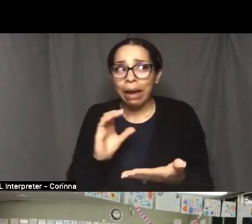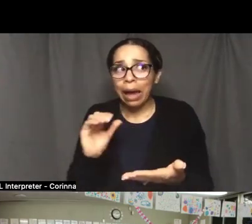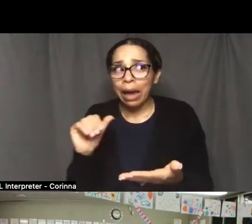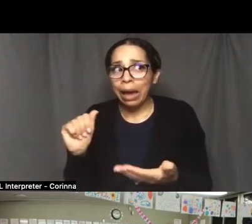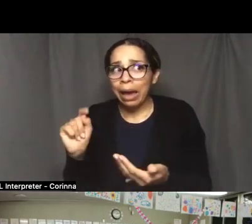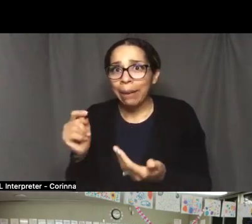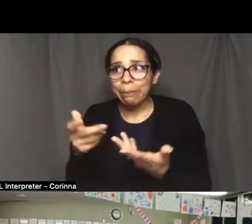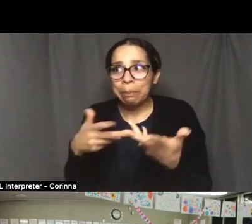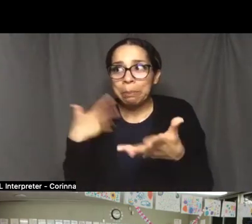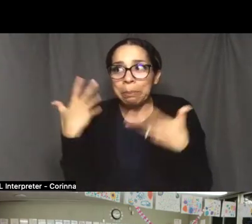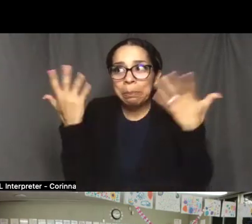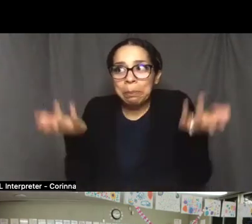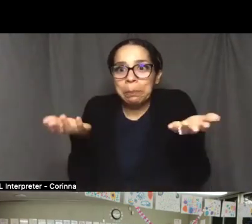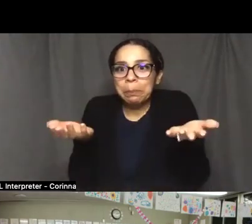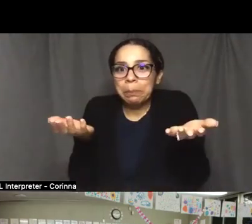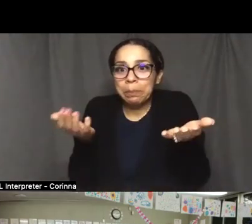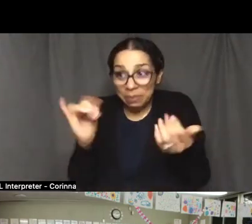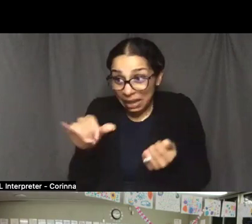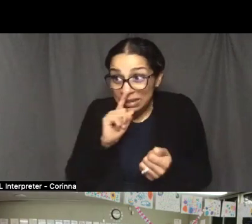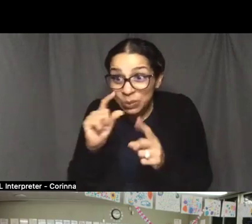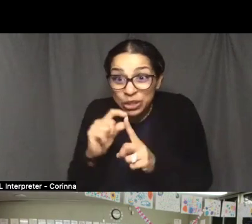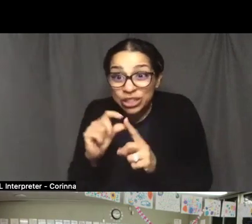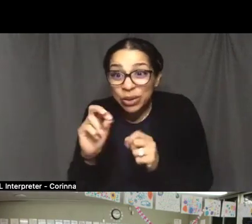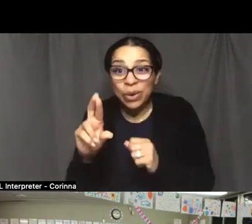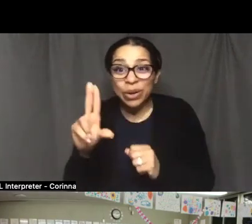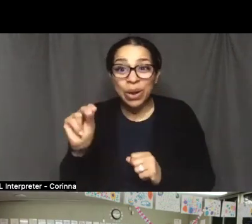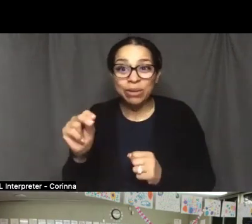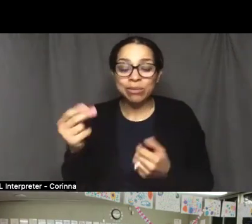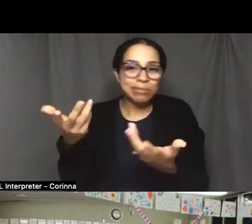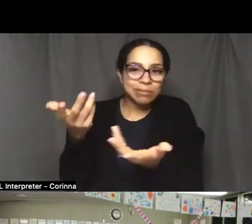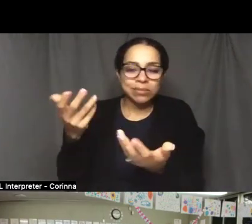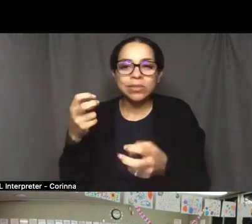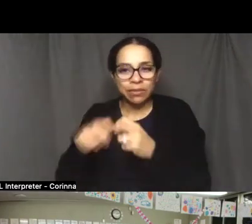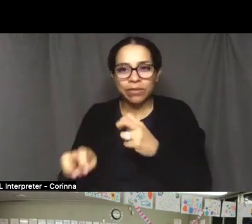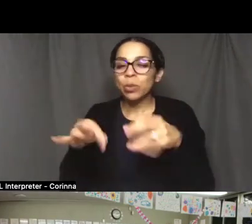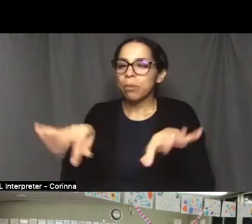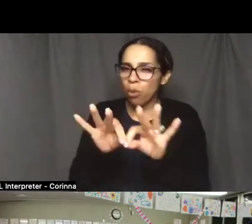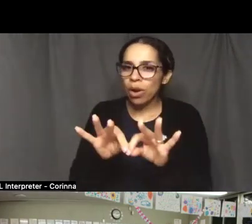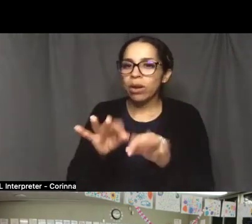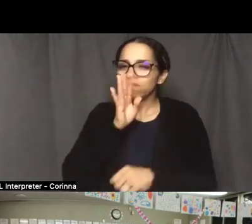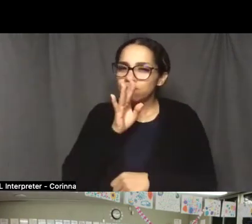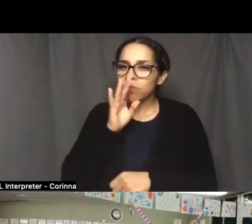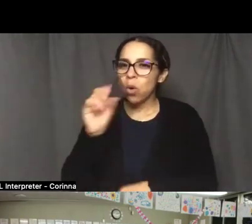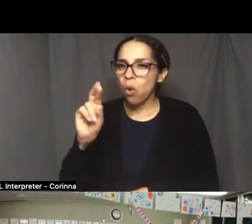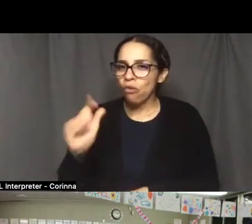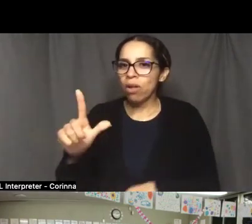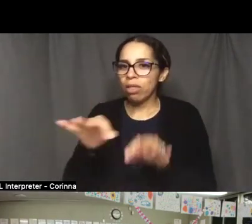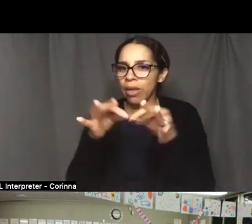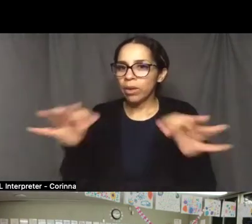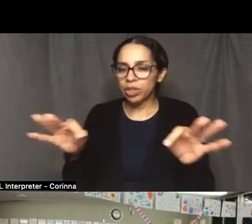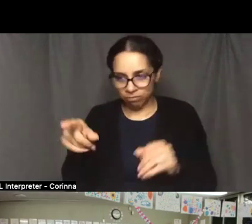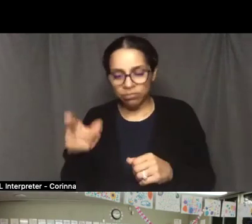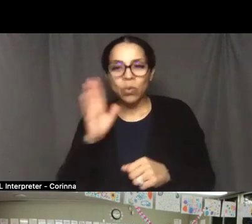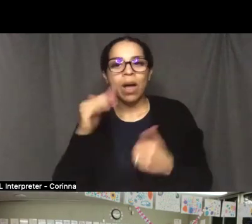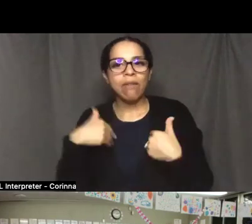sounds, but I don't really know if it's a word. So the more oral language they have access to, it really helps them to become a better reader.